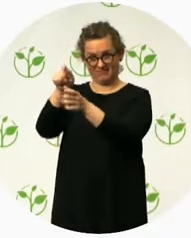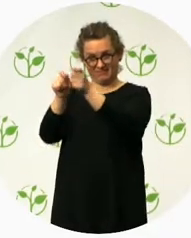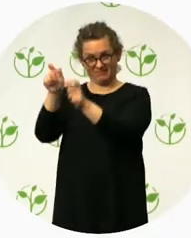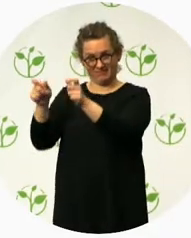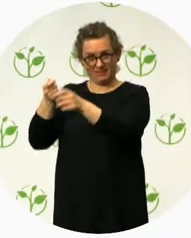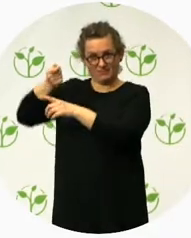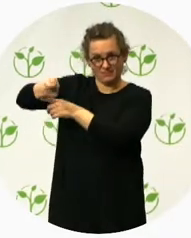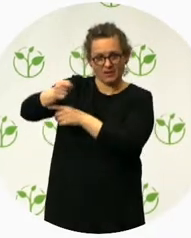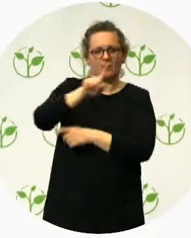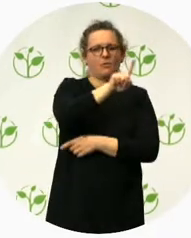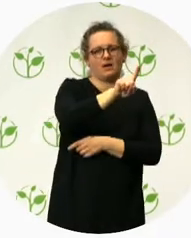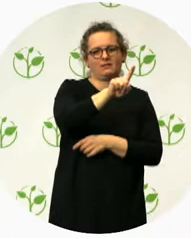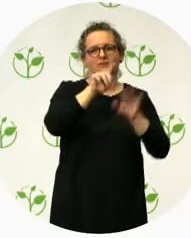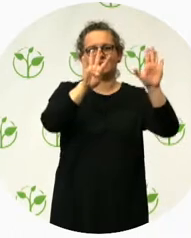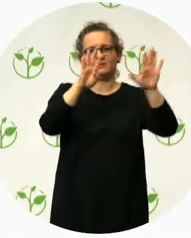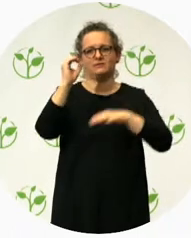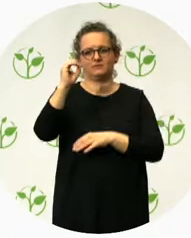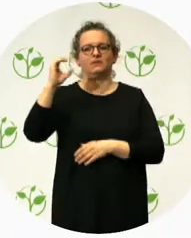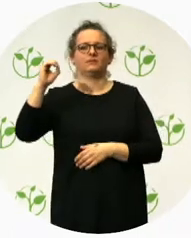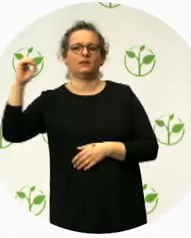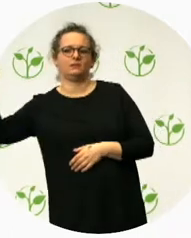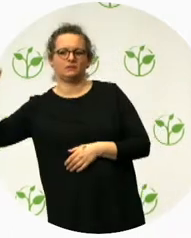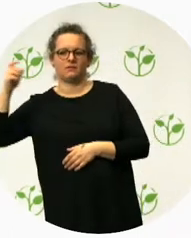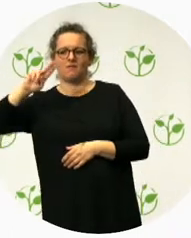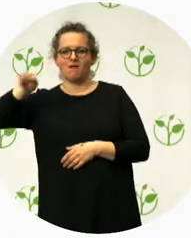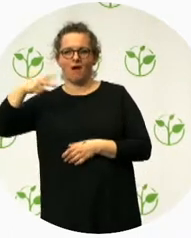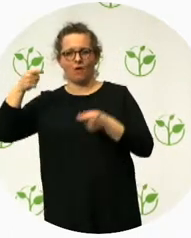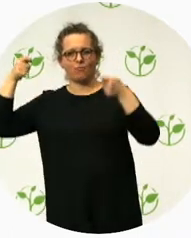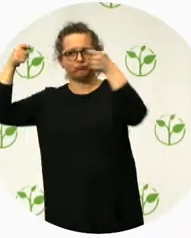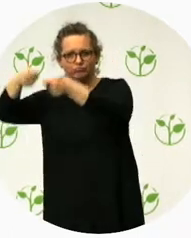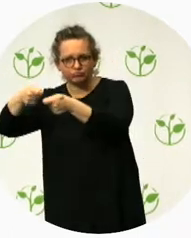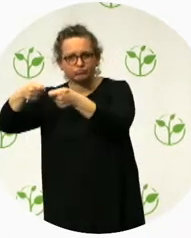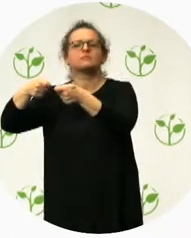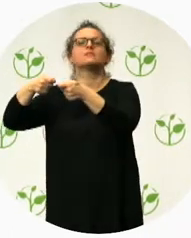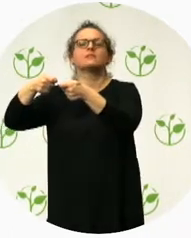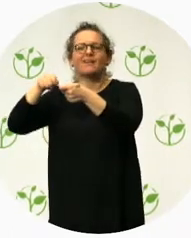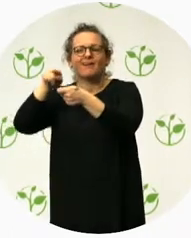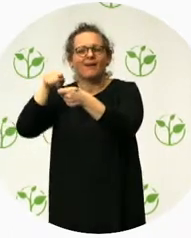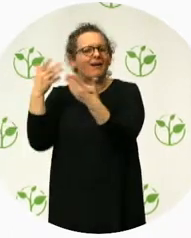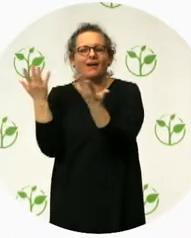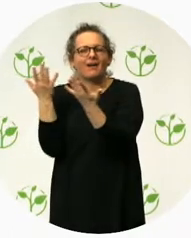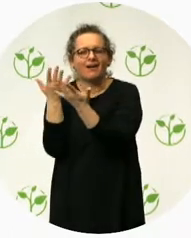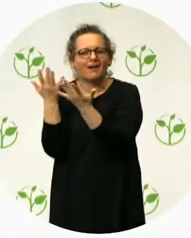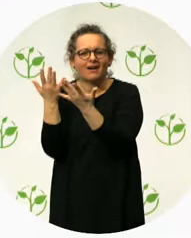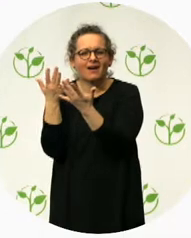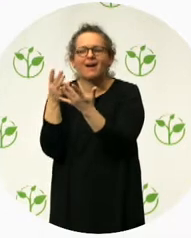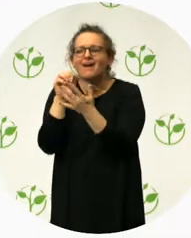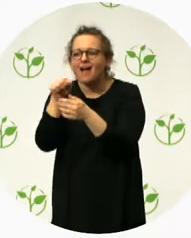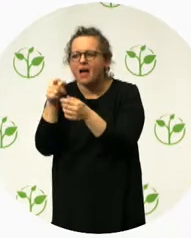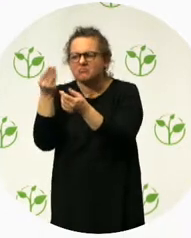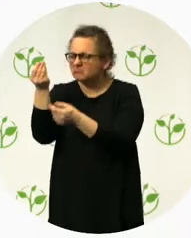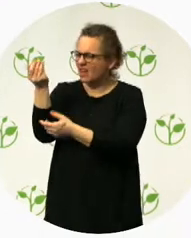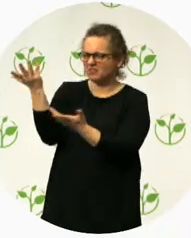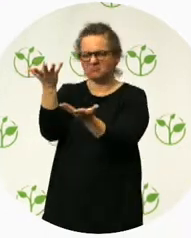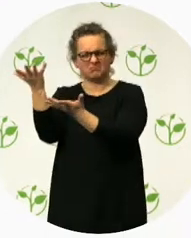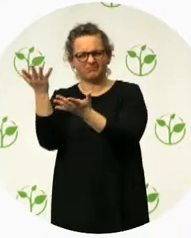disability employment projects and individual support. More than 100,000 persons with disabilities